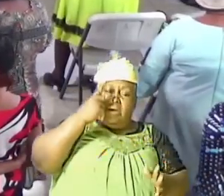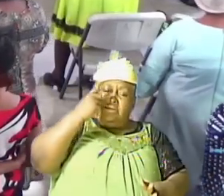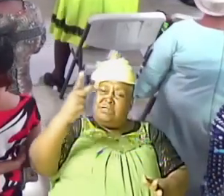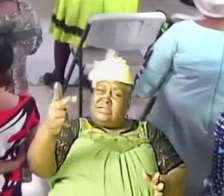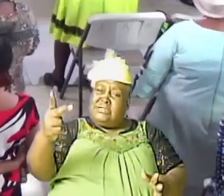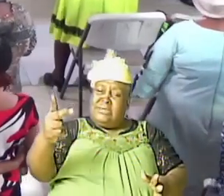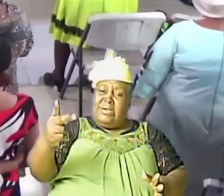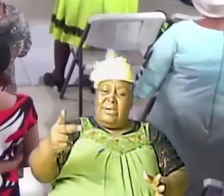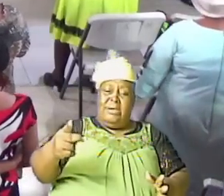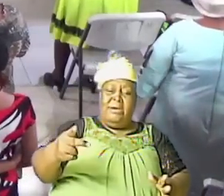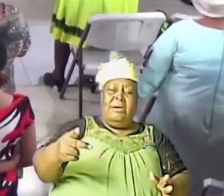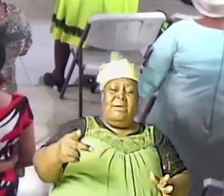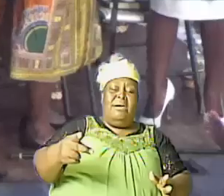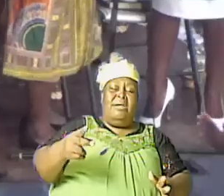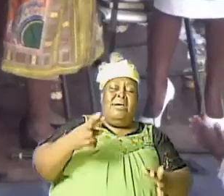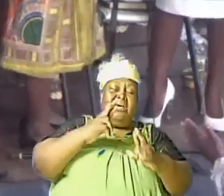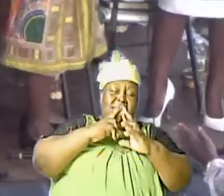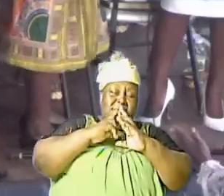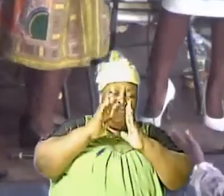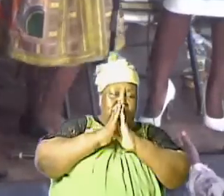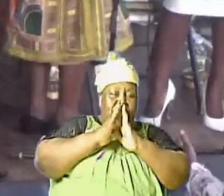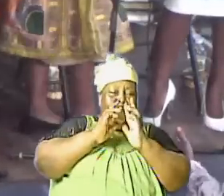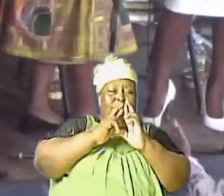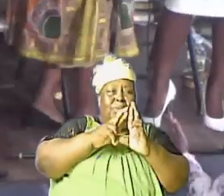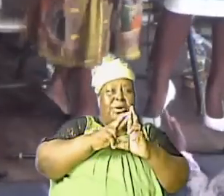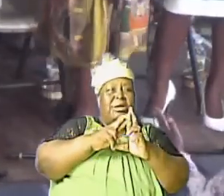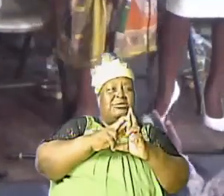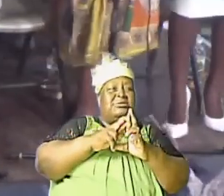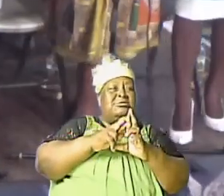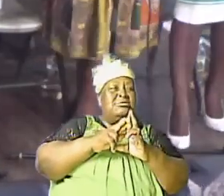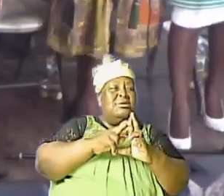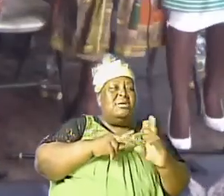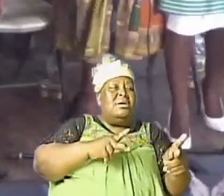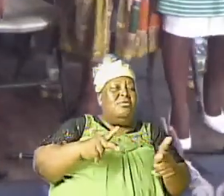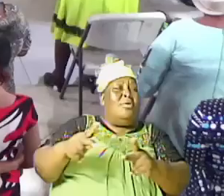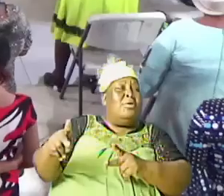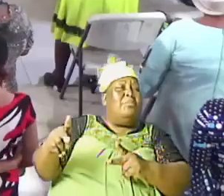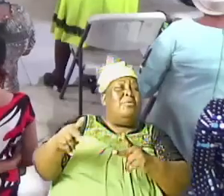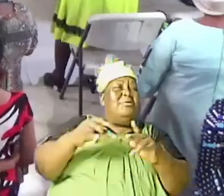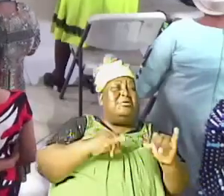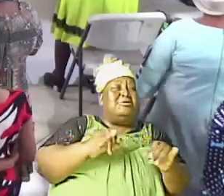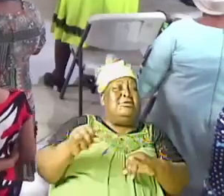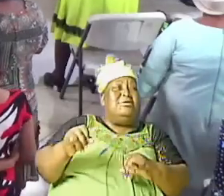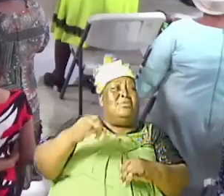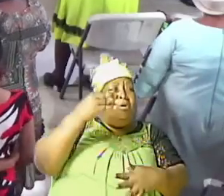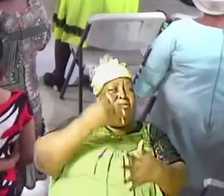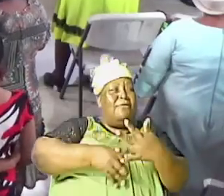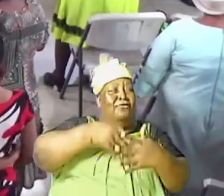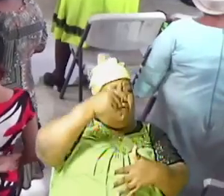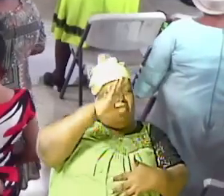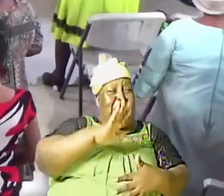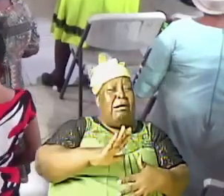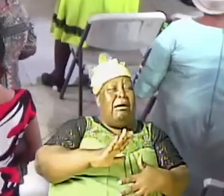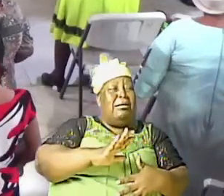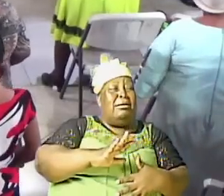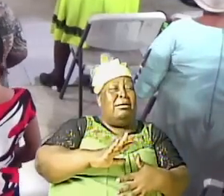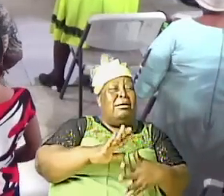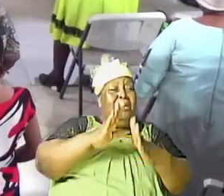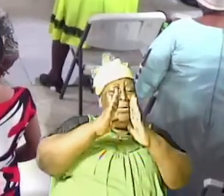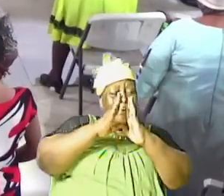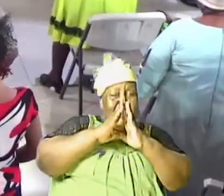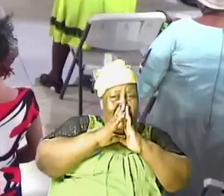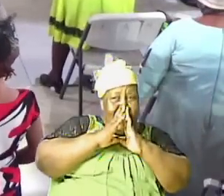put, you know, pen go to paper. And we're going to present these individuals before the Lord. And we're going to ask the